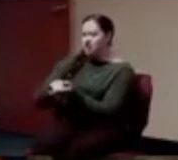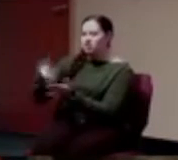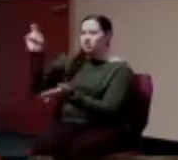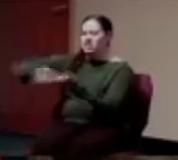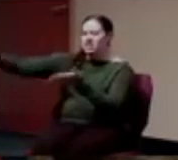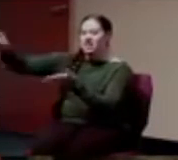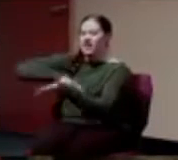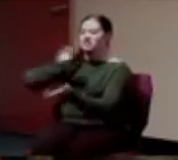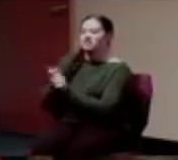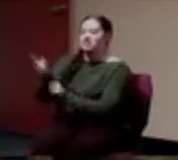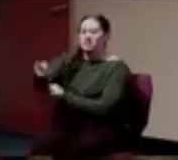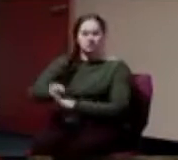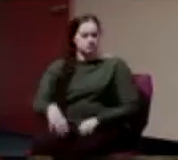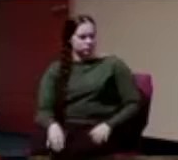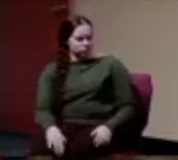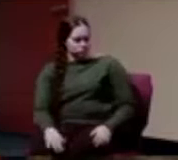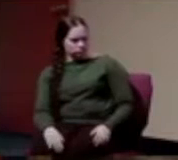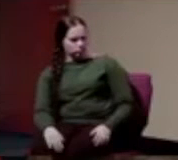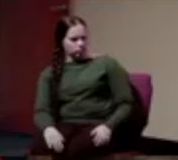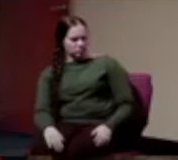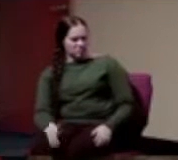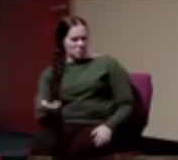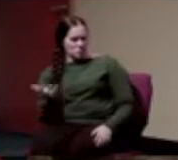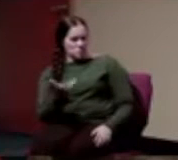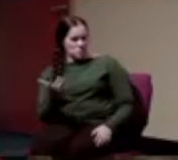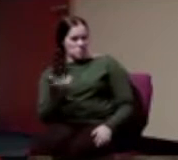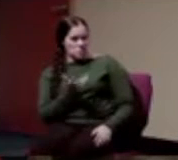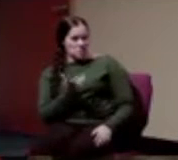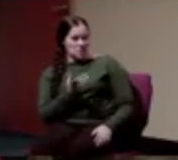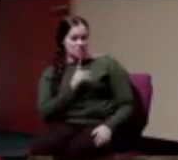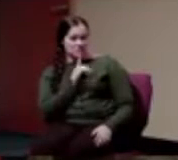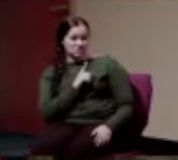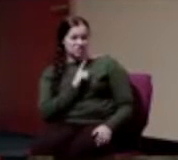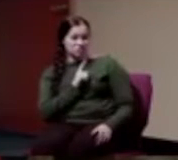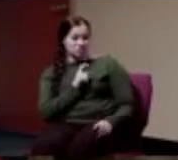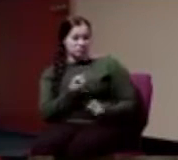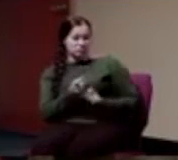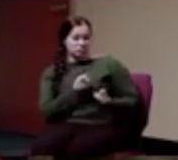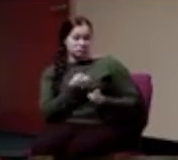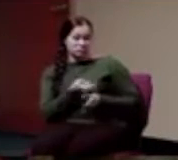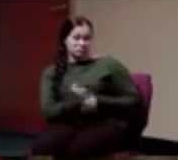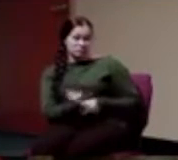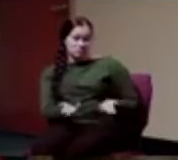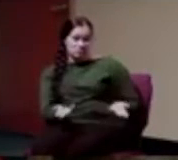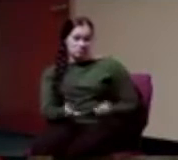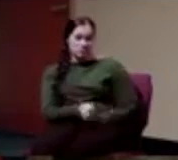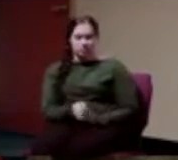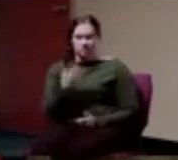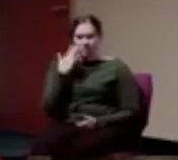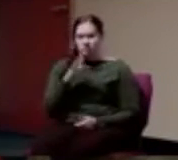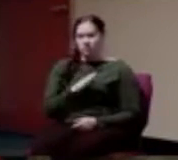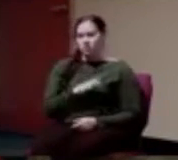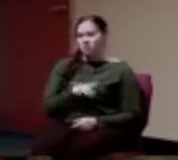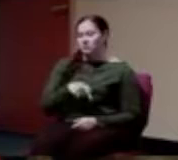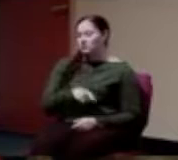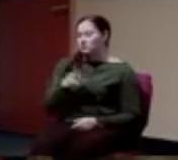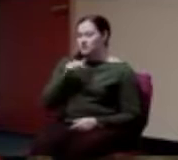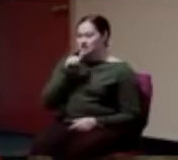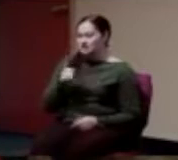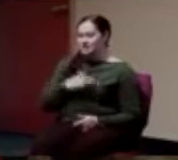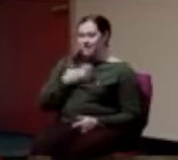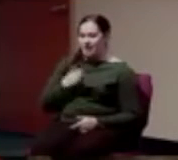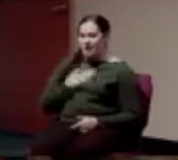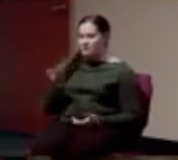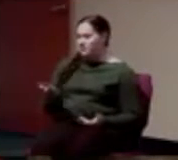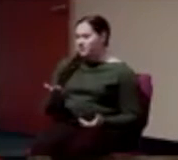year. And I was like, ma'am, that's going to be a hard thing to police. I don't know if there's something I can do about that. She wasn't happy with that answer, so she messaged